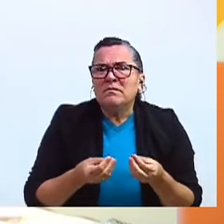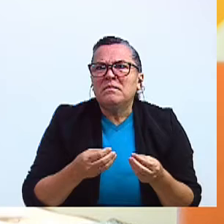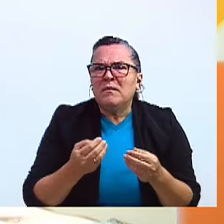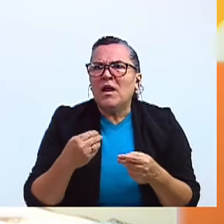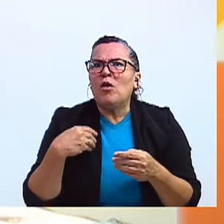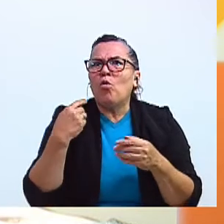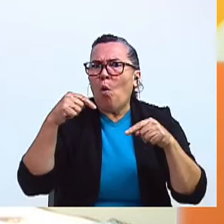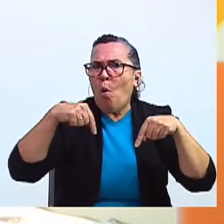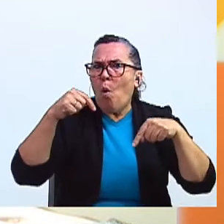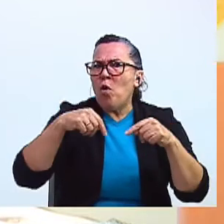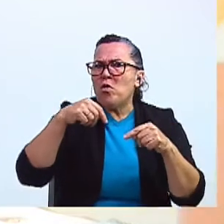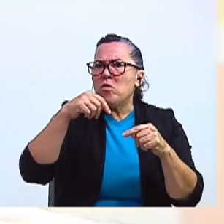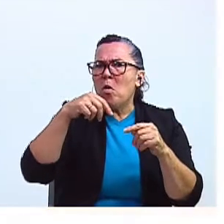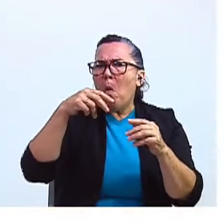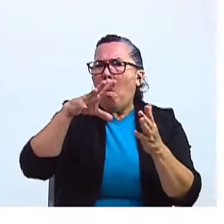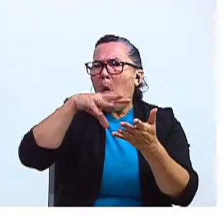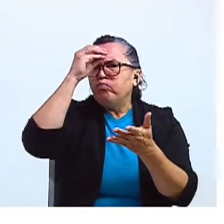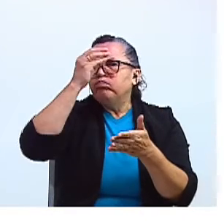learn today.